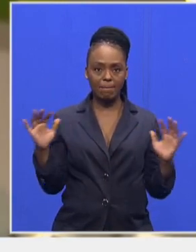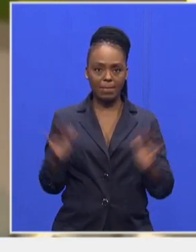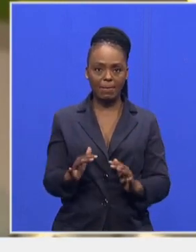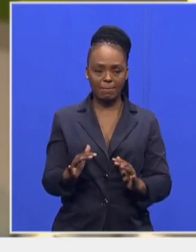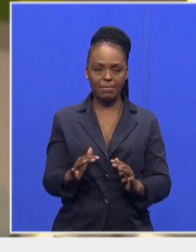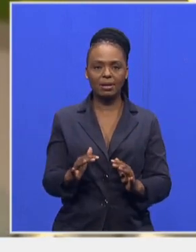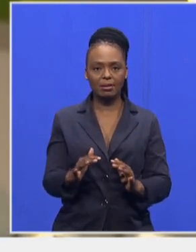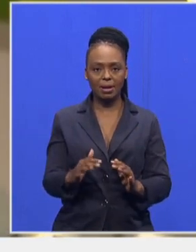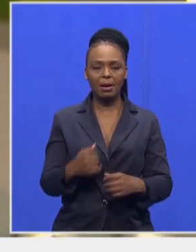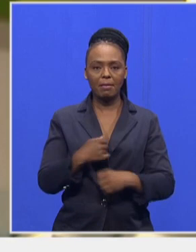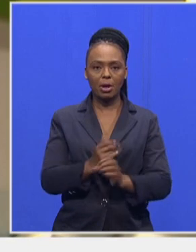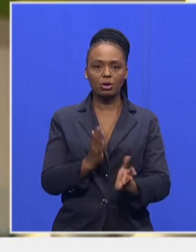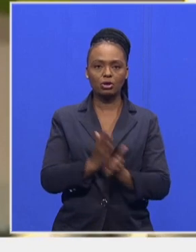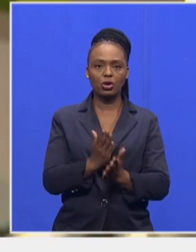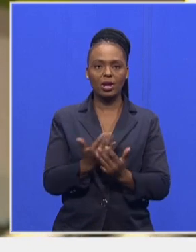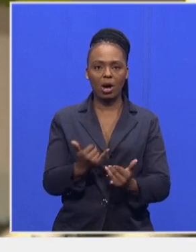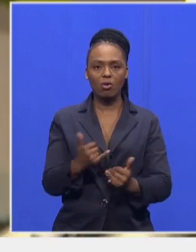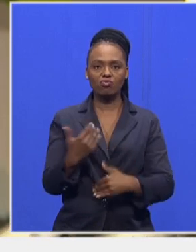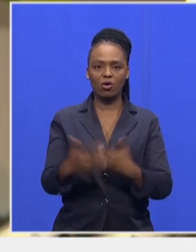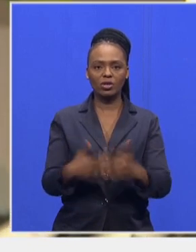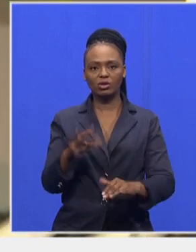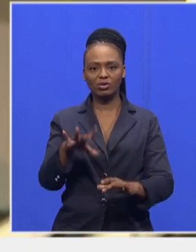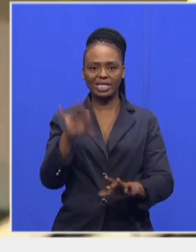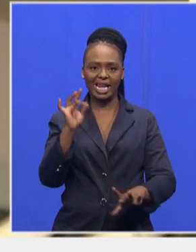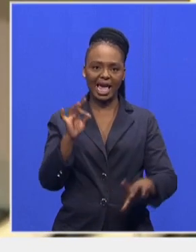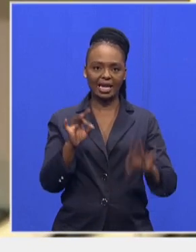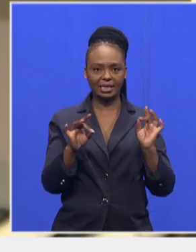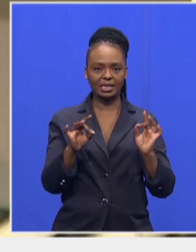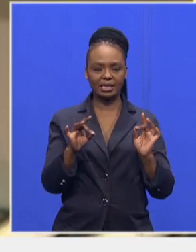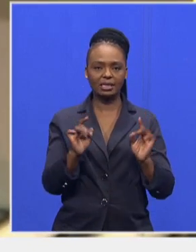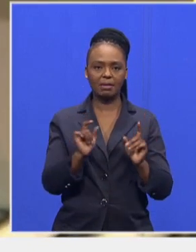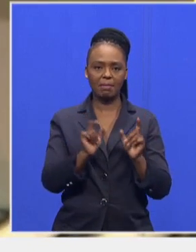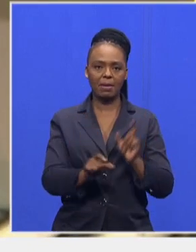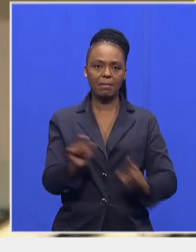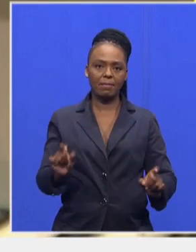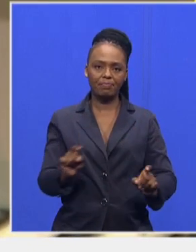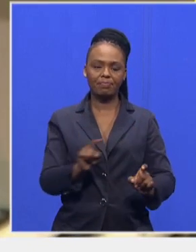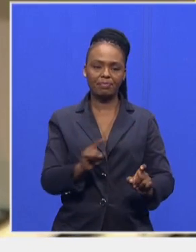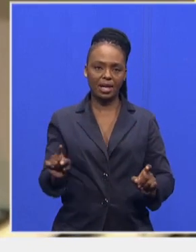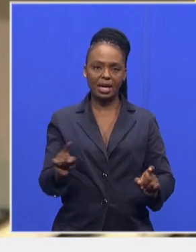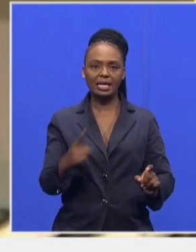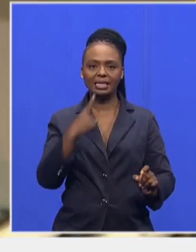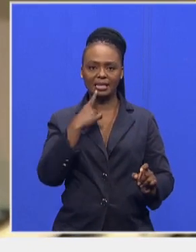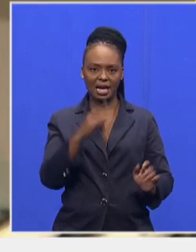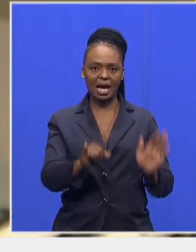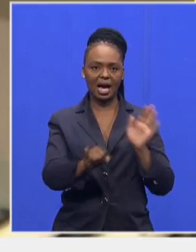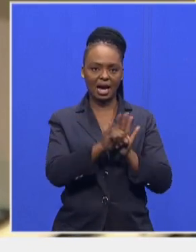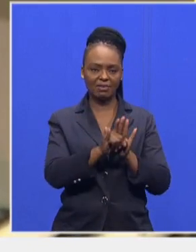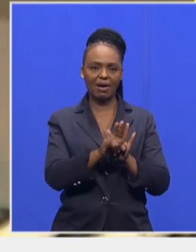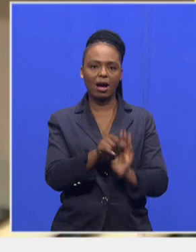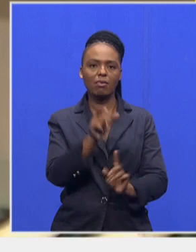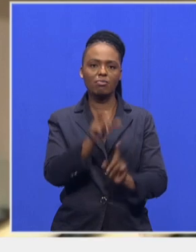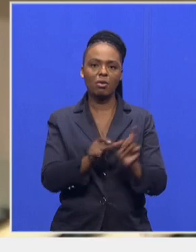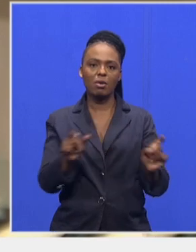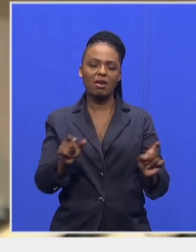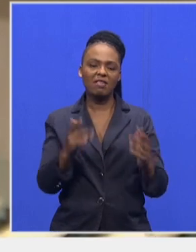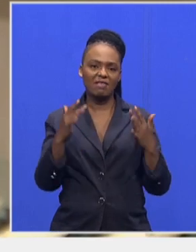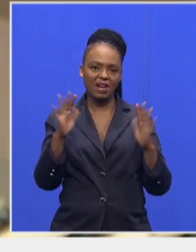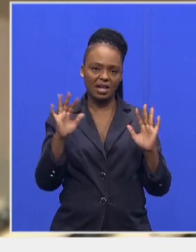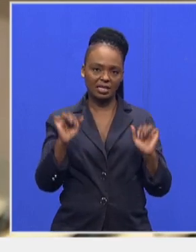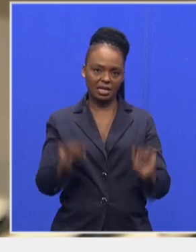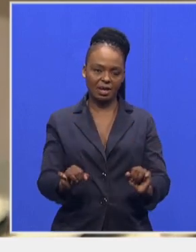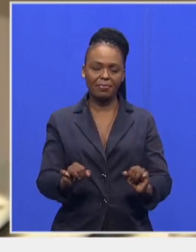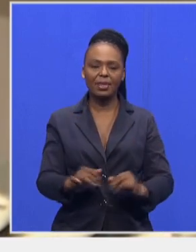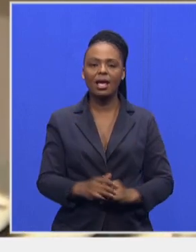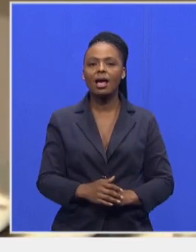that there is a Speaker. We've already understood that they have identified their candidates. Eugene Modise, who is